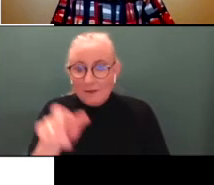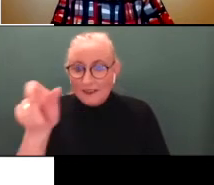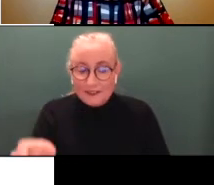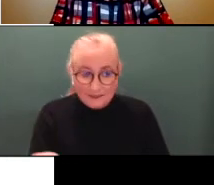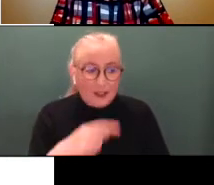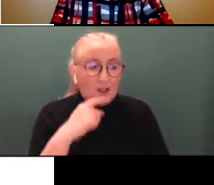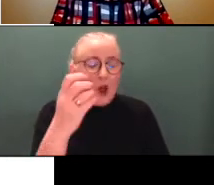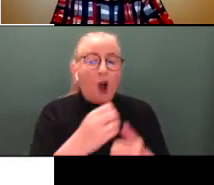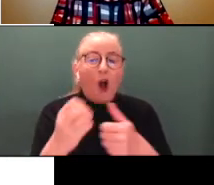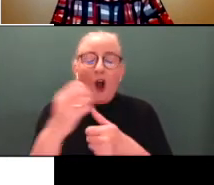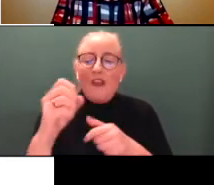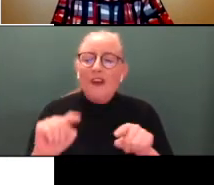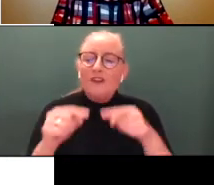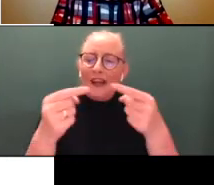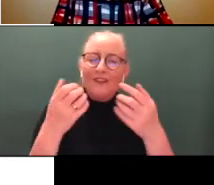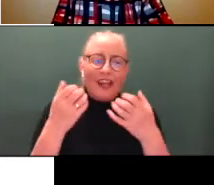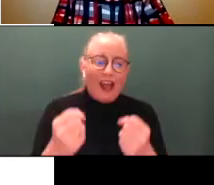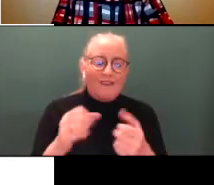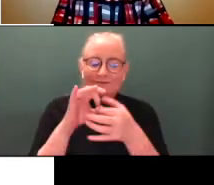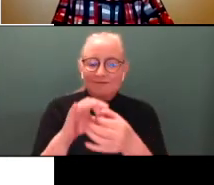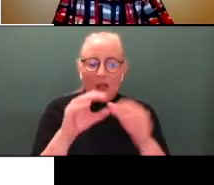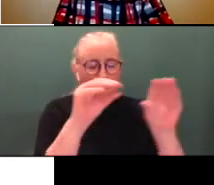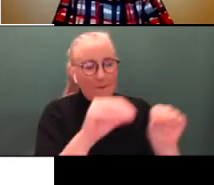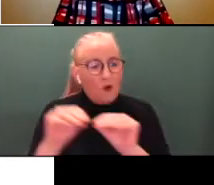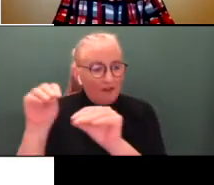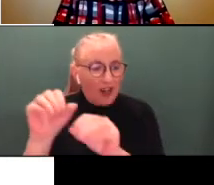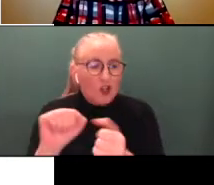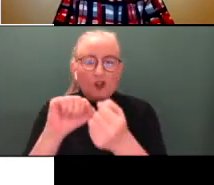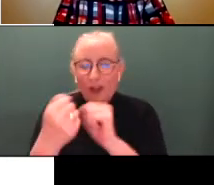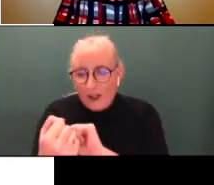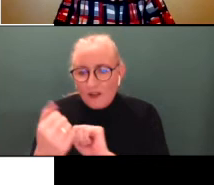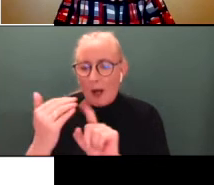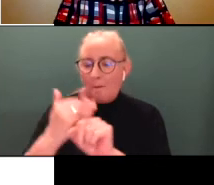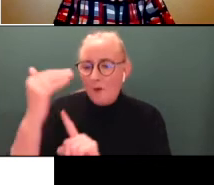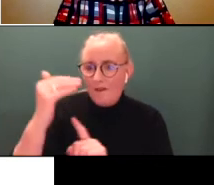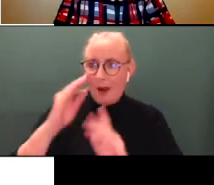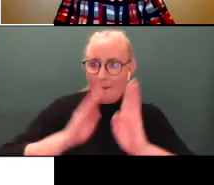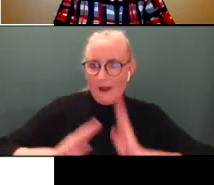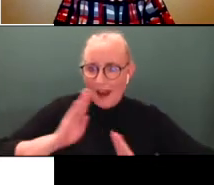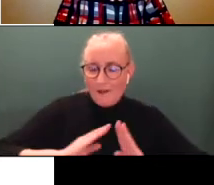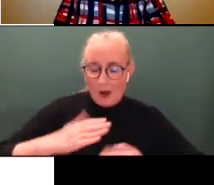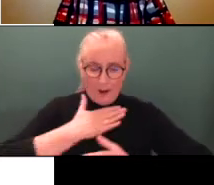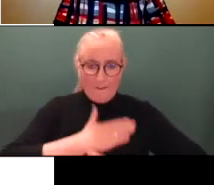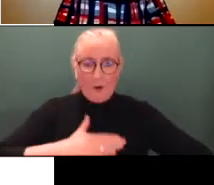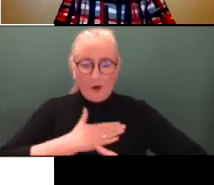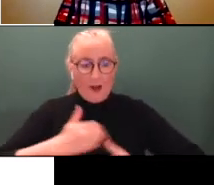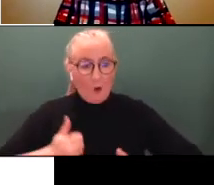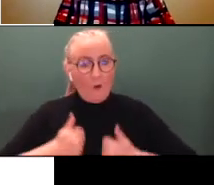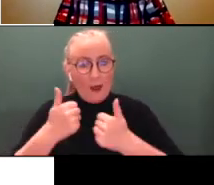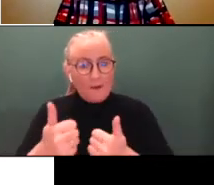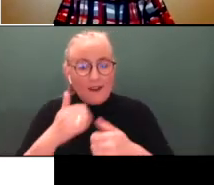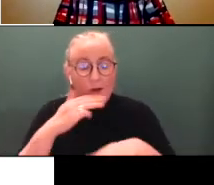Other challenges that followed transition were changes and improvements in the behaviours and emotional well-being for